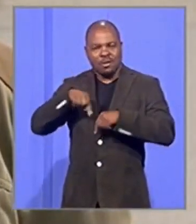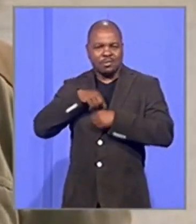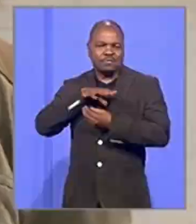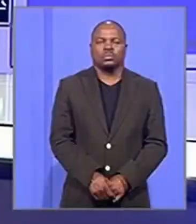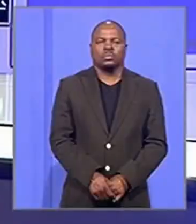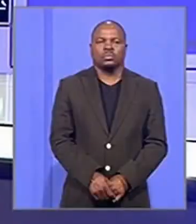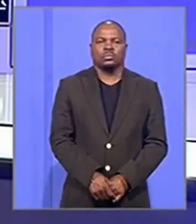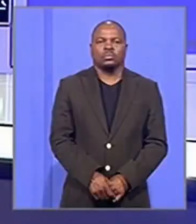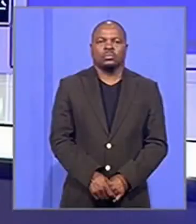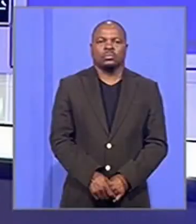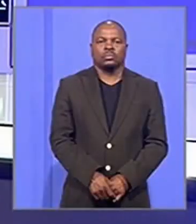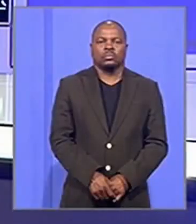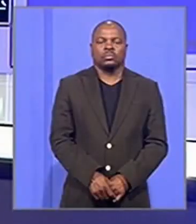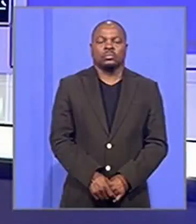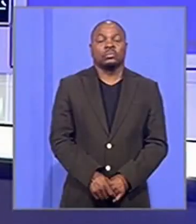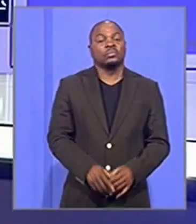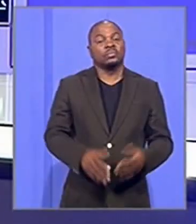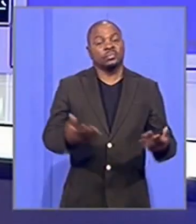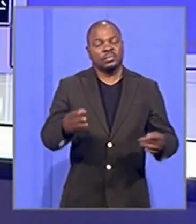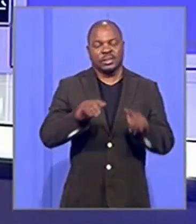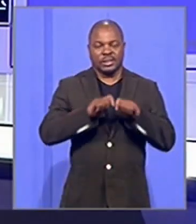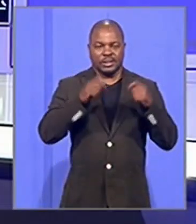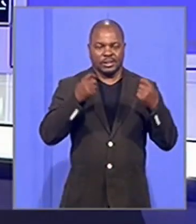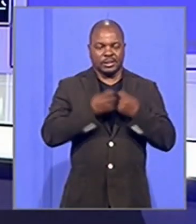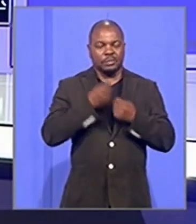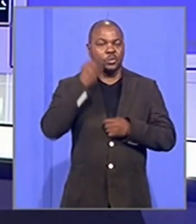family. Bahaeso moifona wa